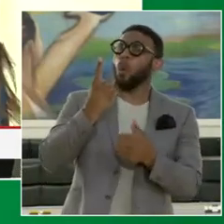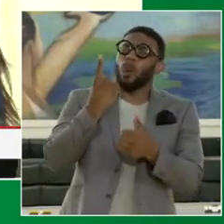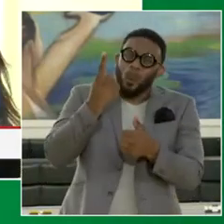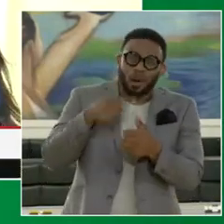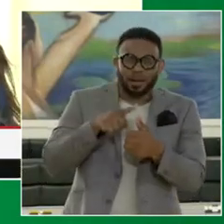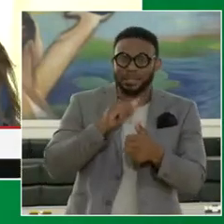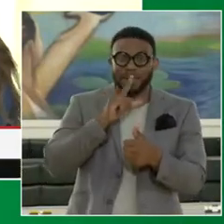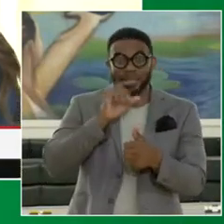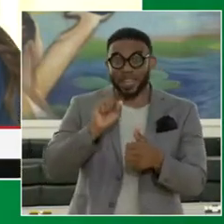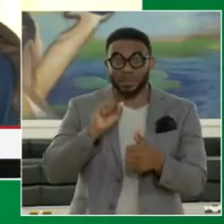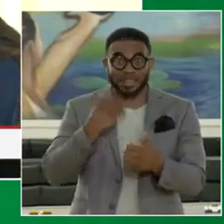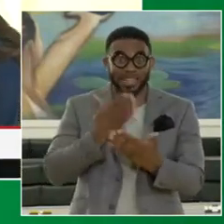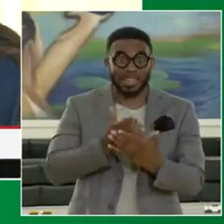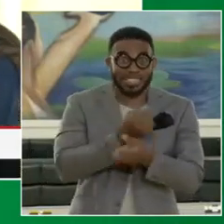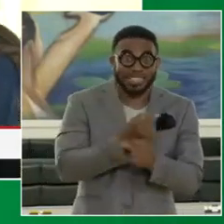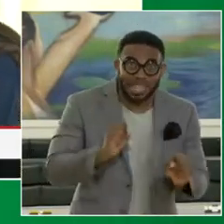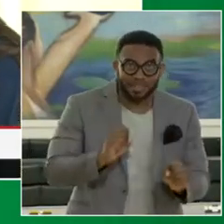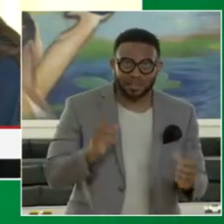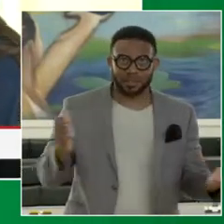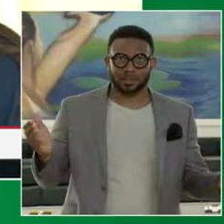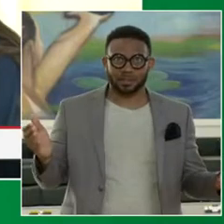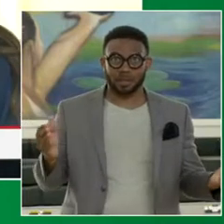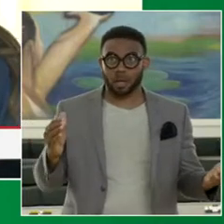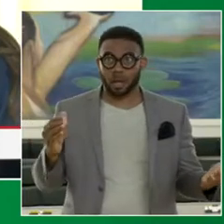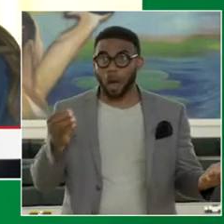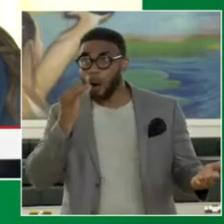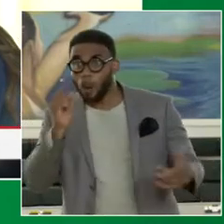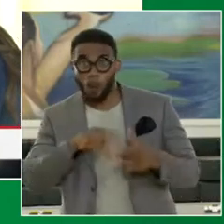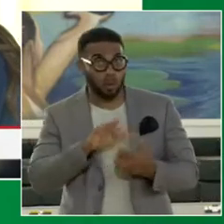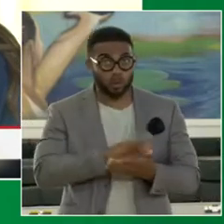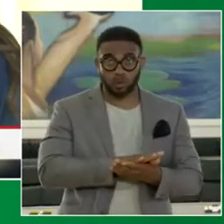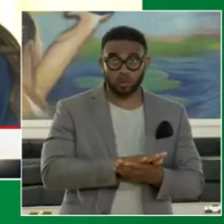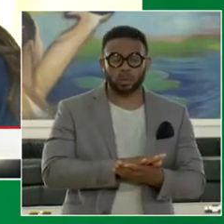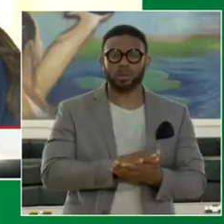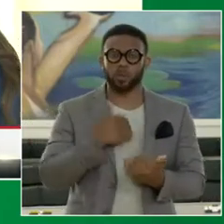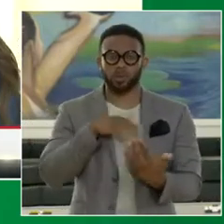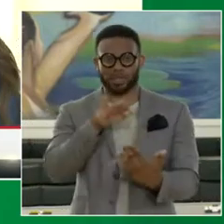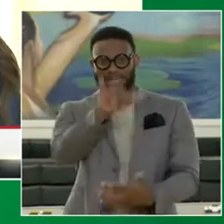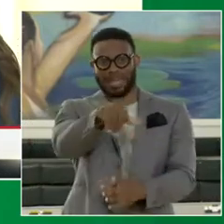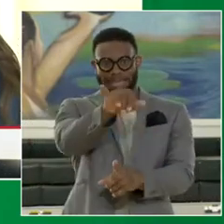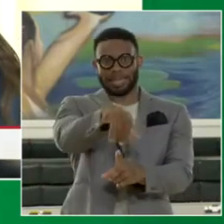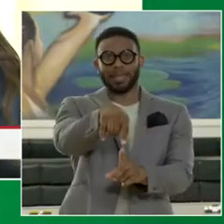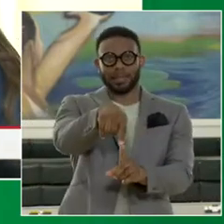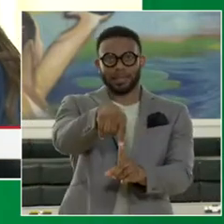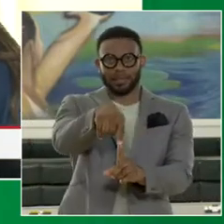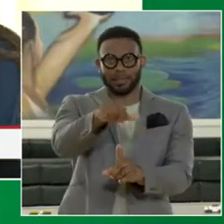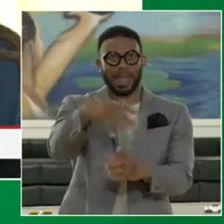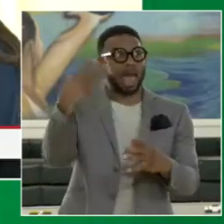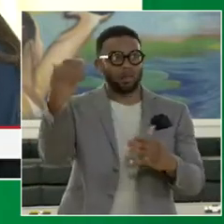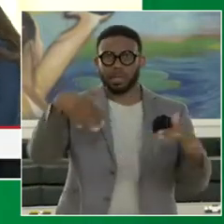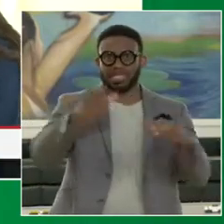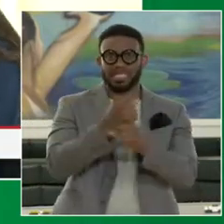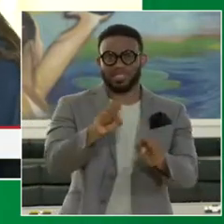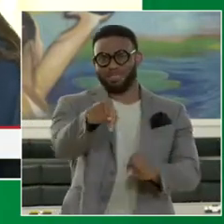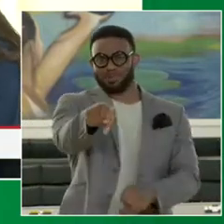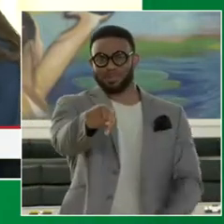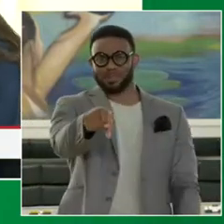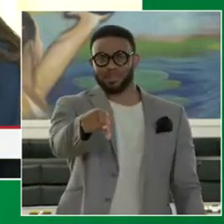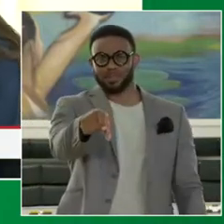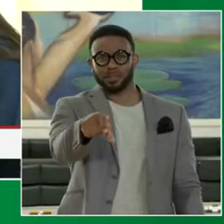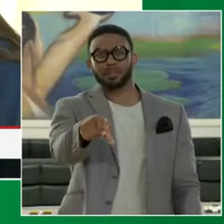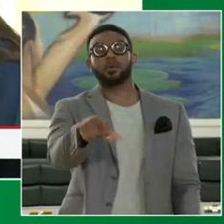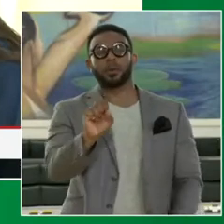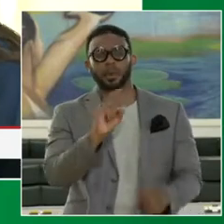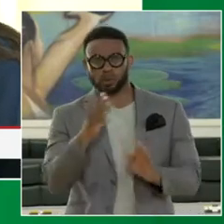is not being able to get there safely. And so our Credible Messenger team also participates in Safe Passage. Our Credible Messengers